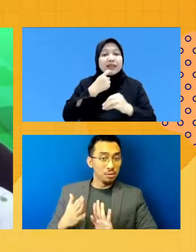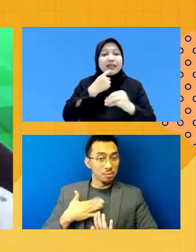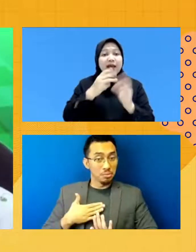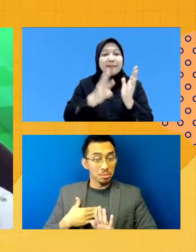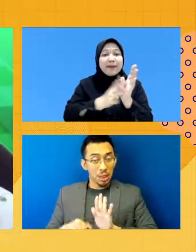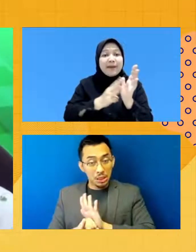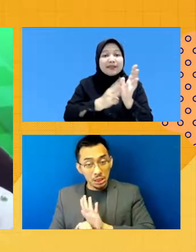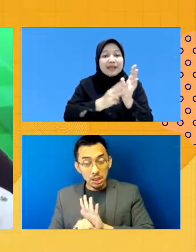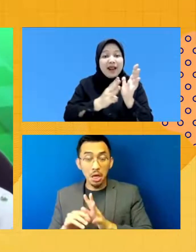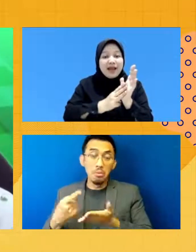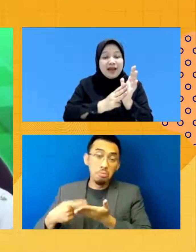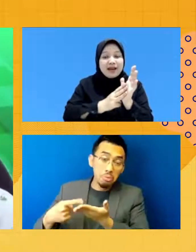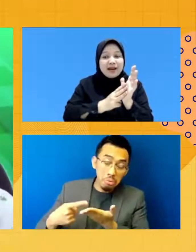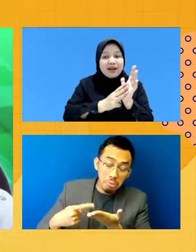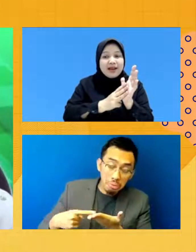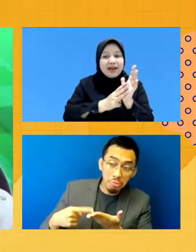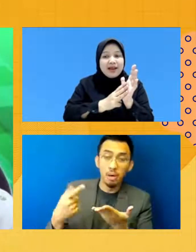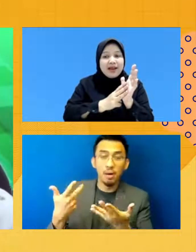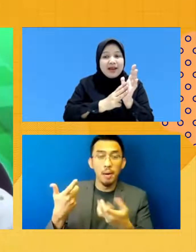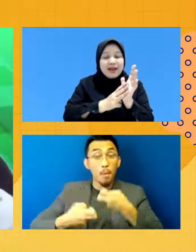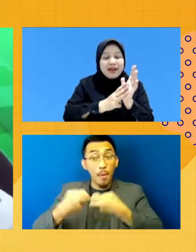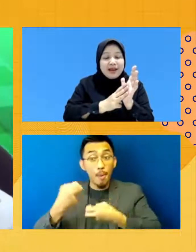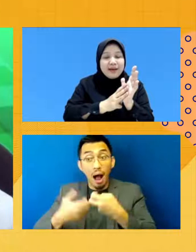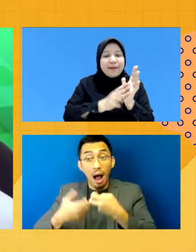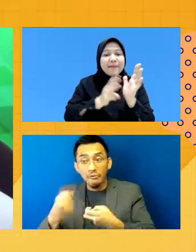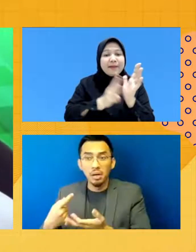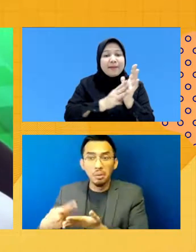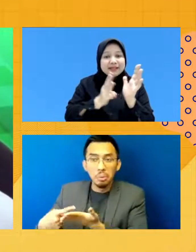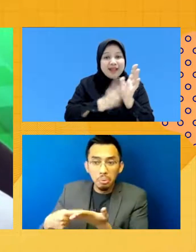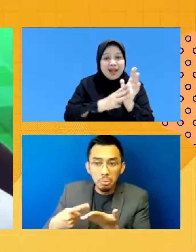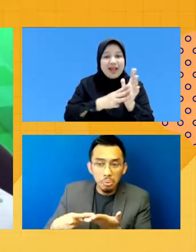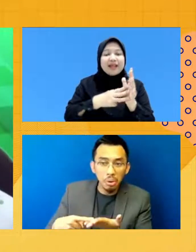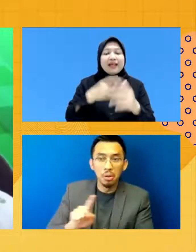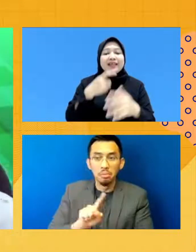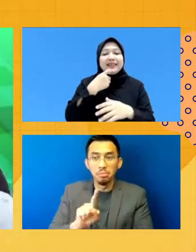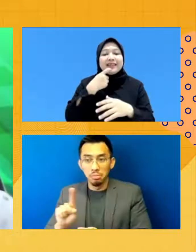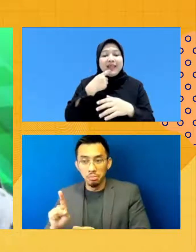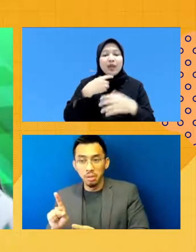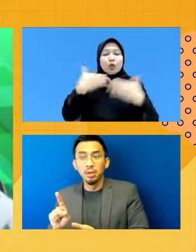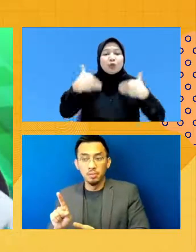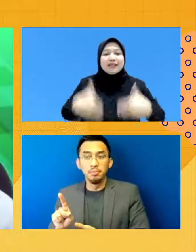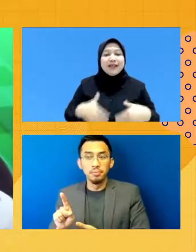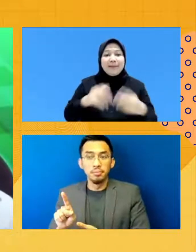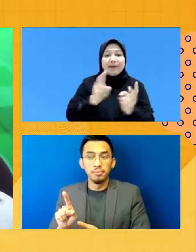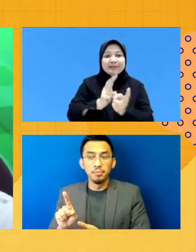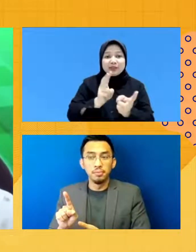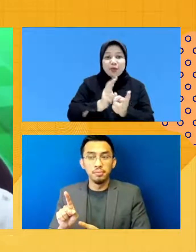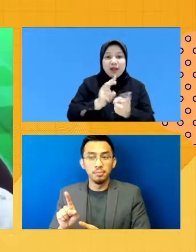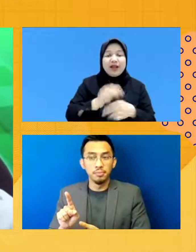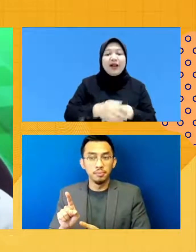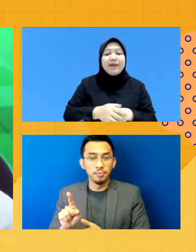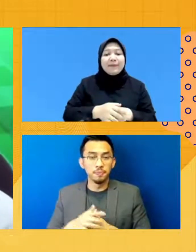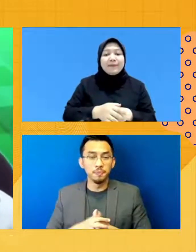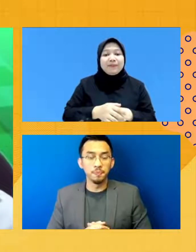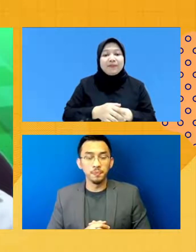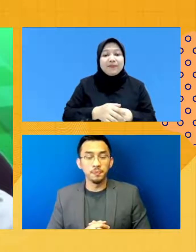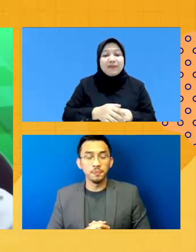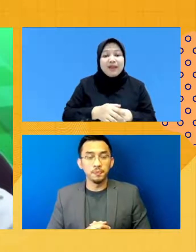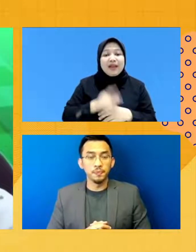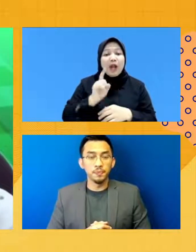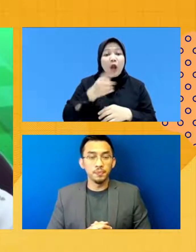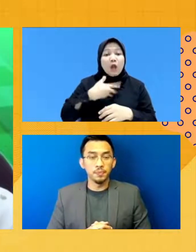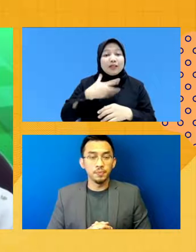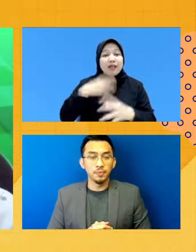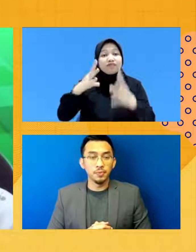in our, like let's say in any sexual behavior or anything. So when we talk about people, when we talk with other people about